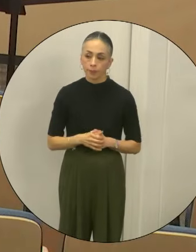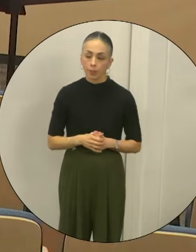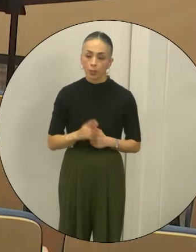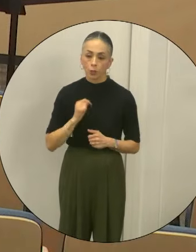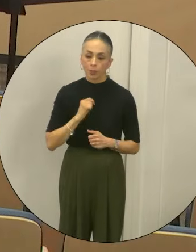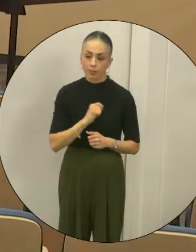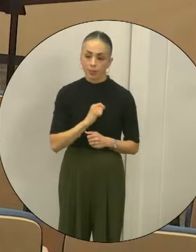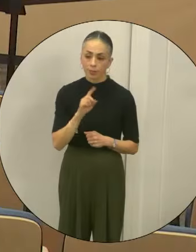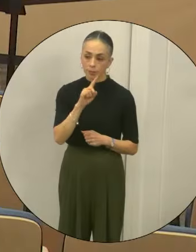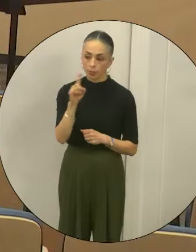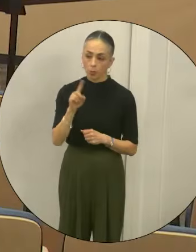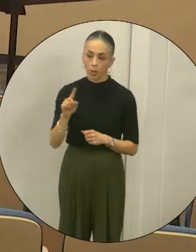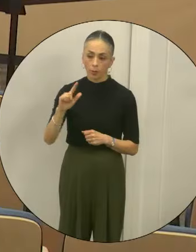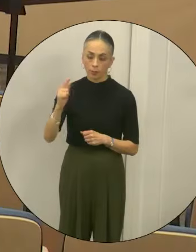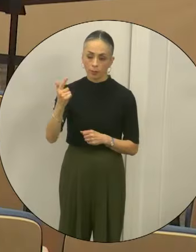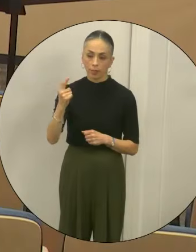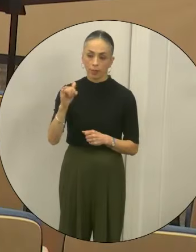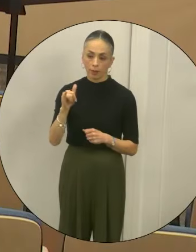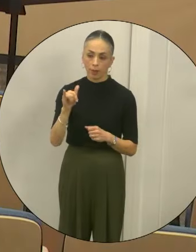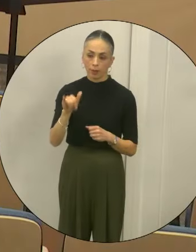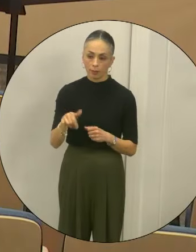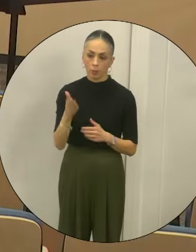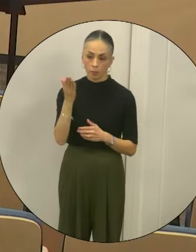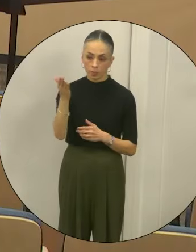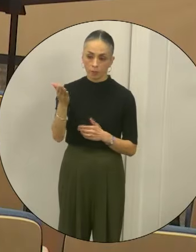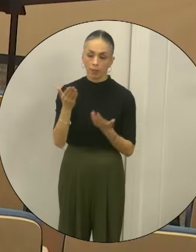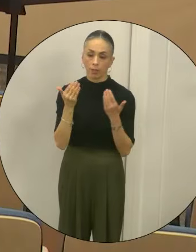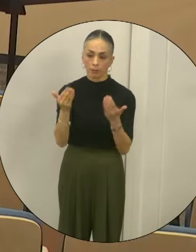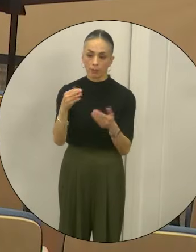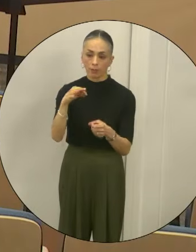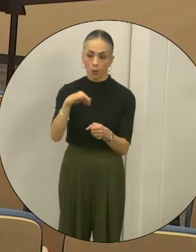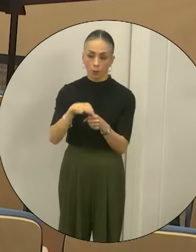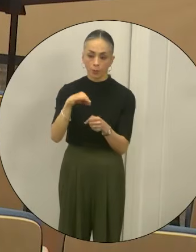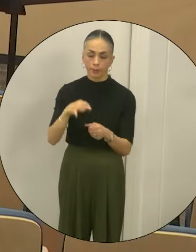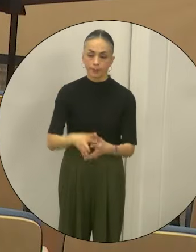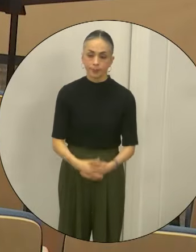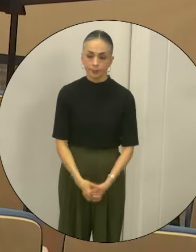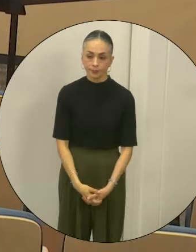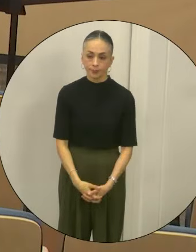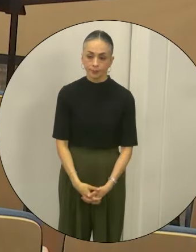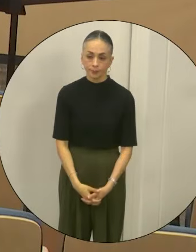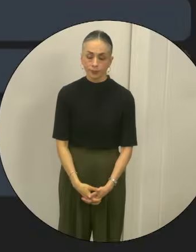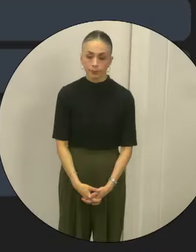Trustee Zamora? I will second that motion. Let's vote.